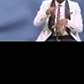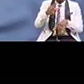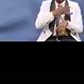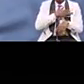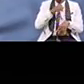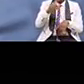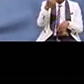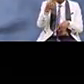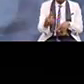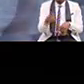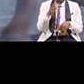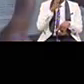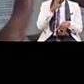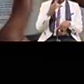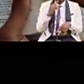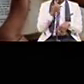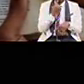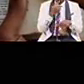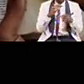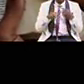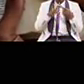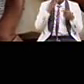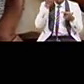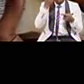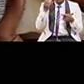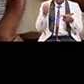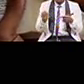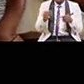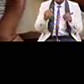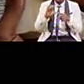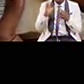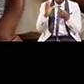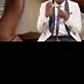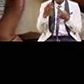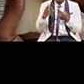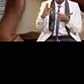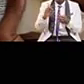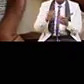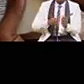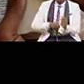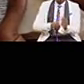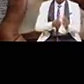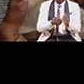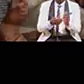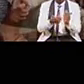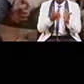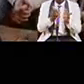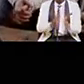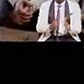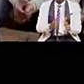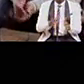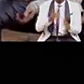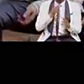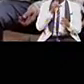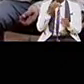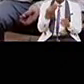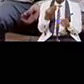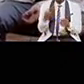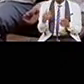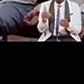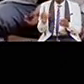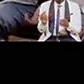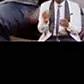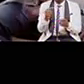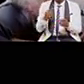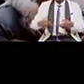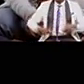diligent. Be diligent to know the stage of thy flocks. Not only of one convert, not only of two converts, of the flocks.